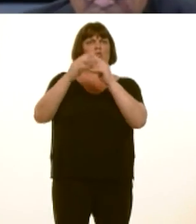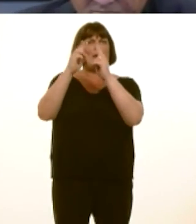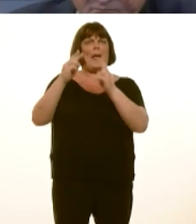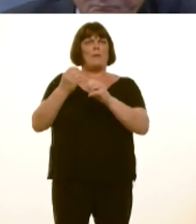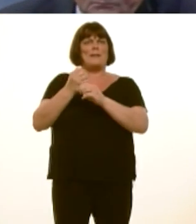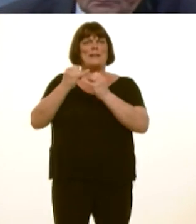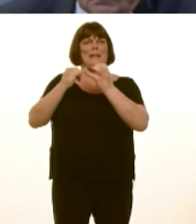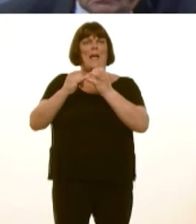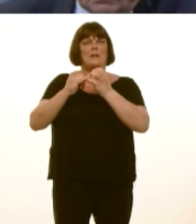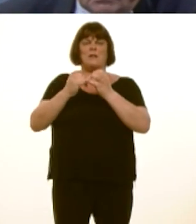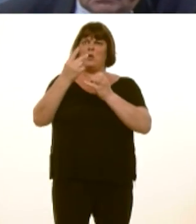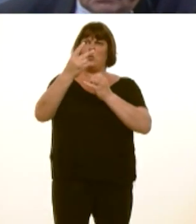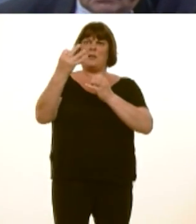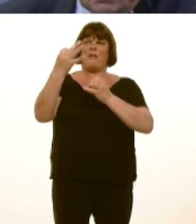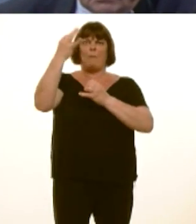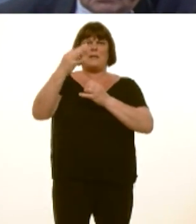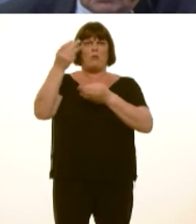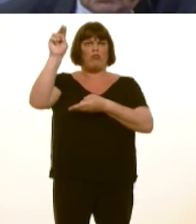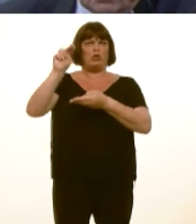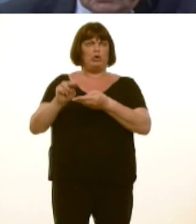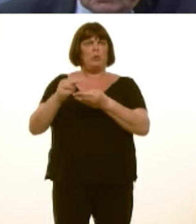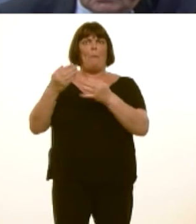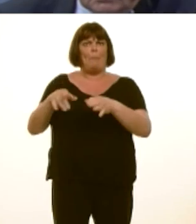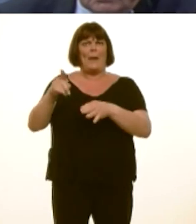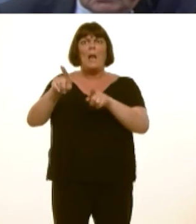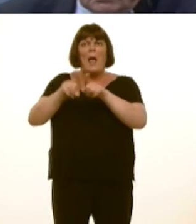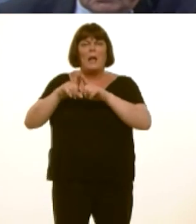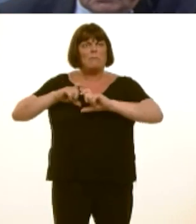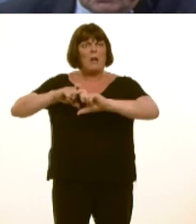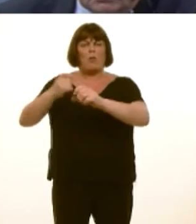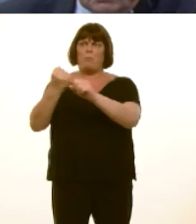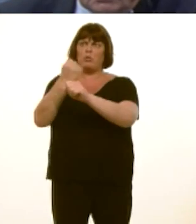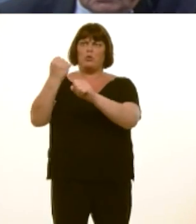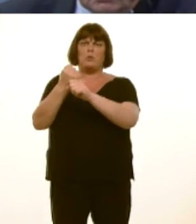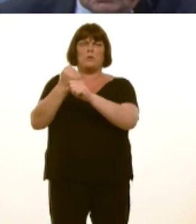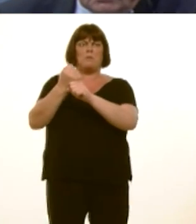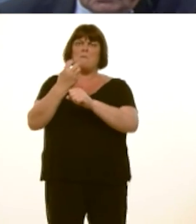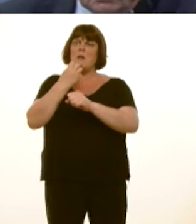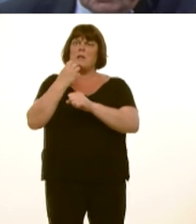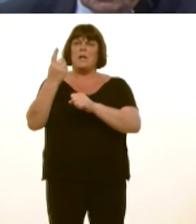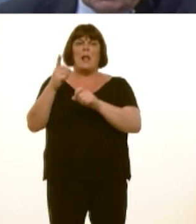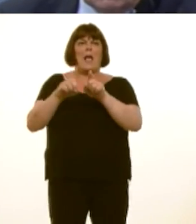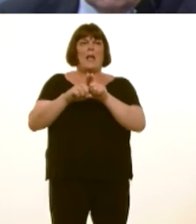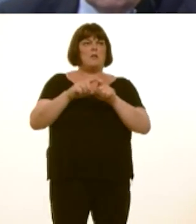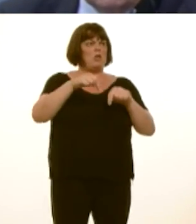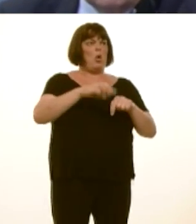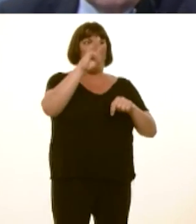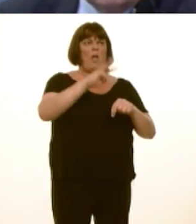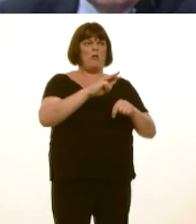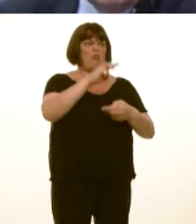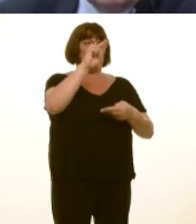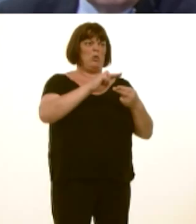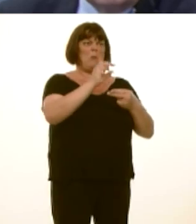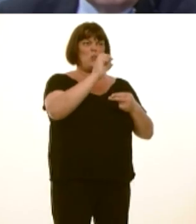by 27% while still producing both steel and iron, compared to just a drop of 12% in Wales. In